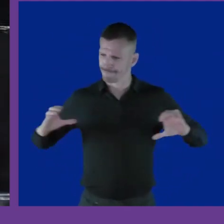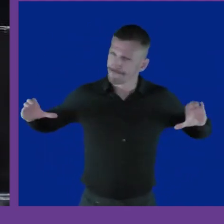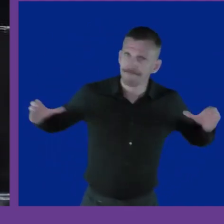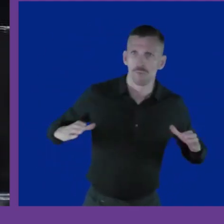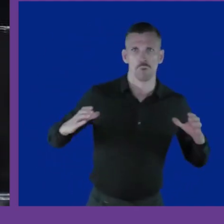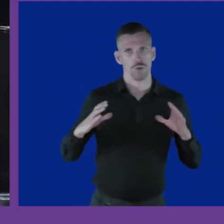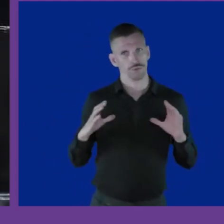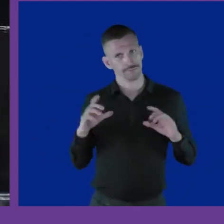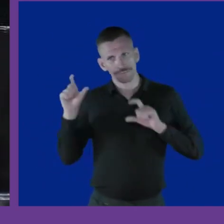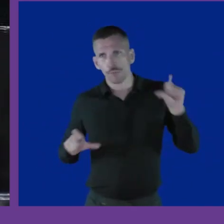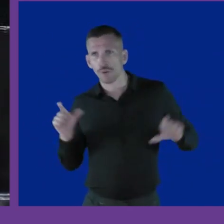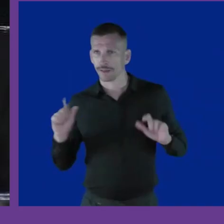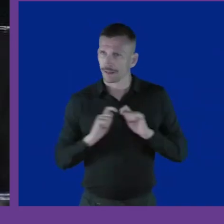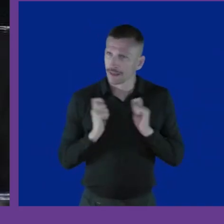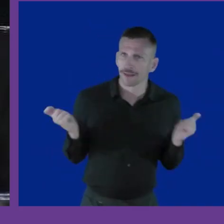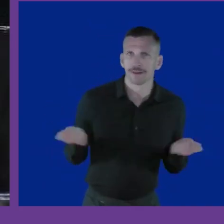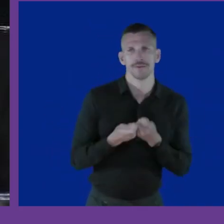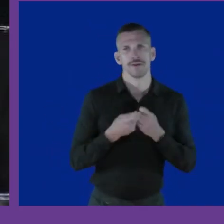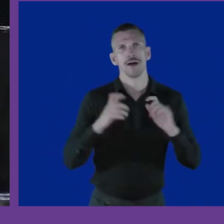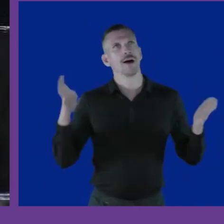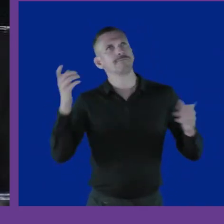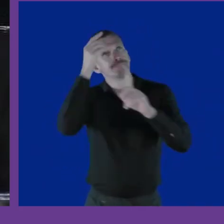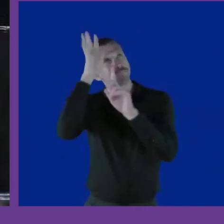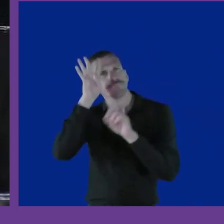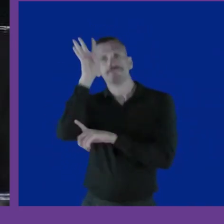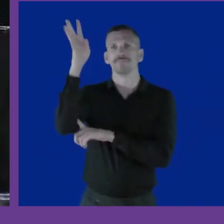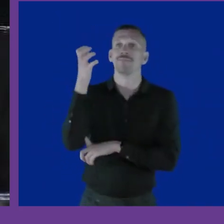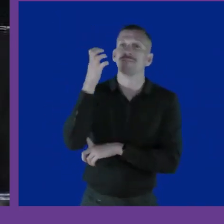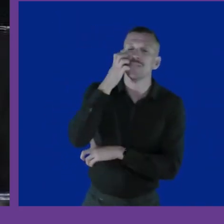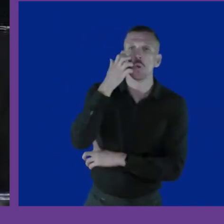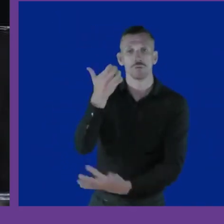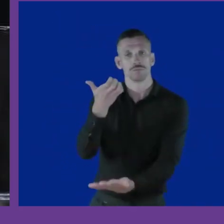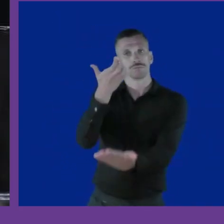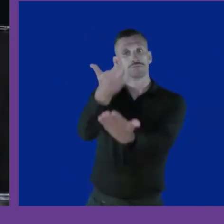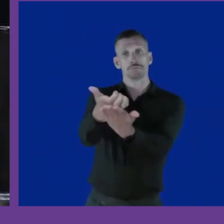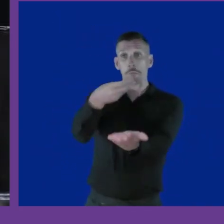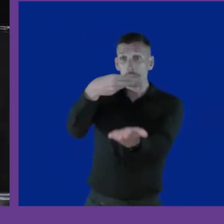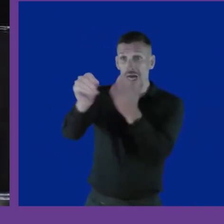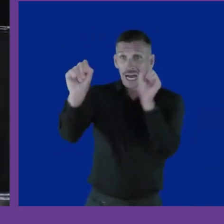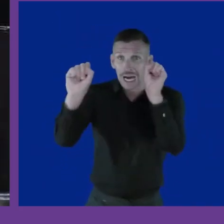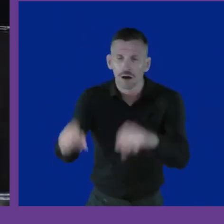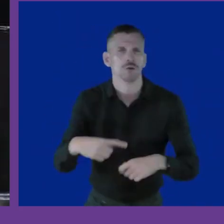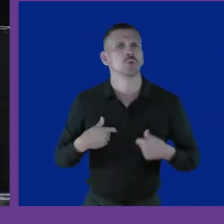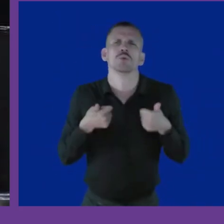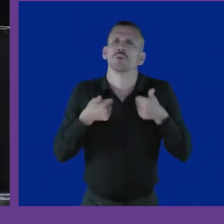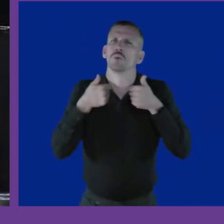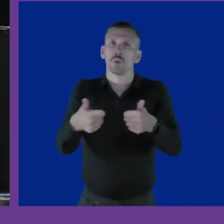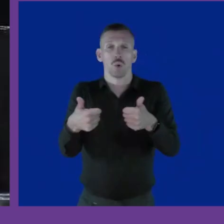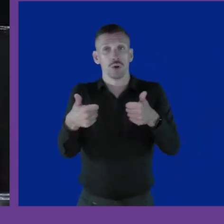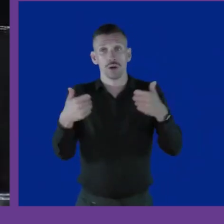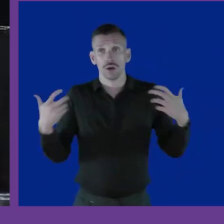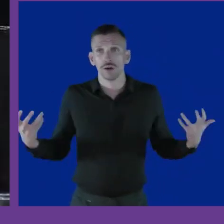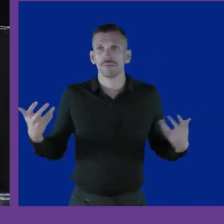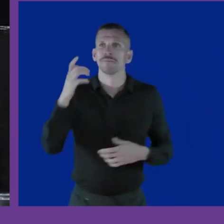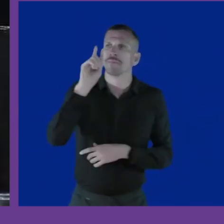fan of tapping my phone against a payment device, seeing what I will be paying for, how much I will be paying for, adding